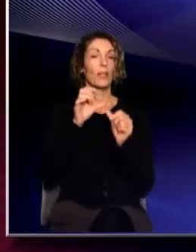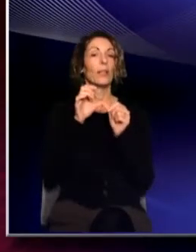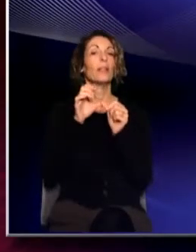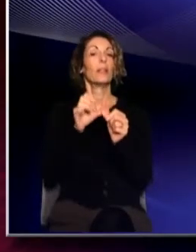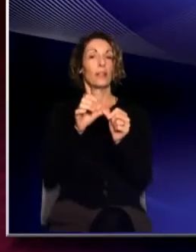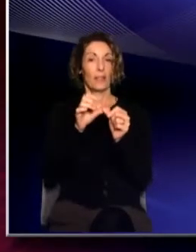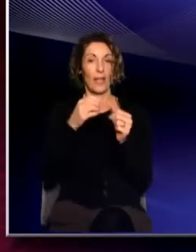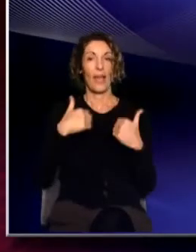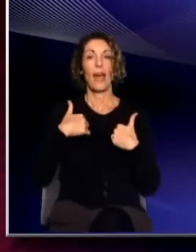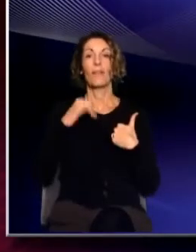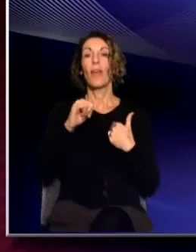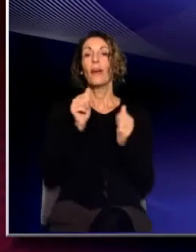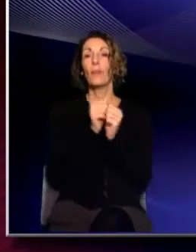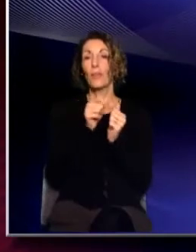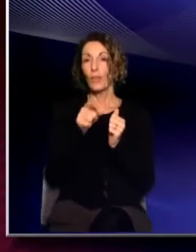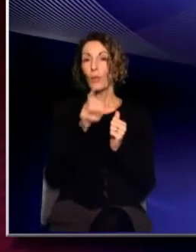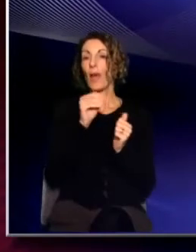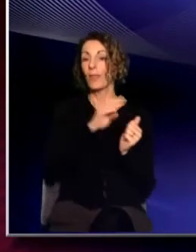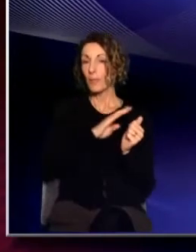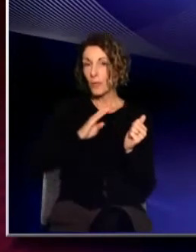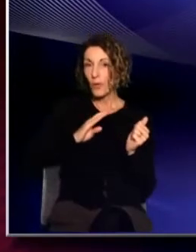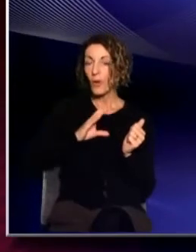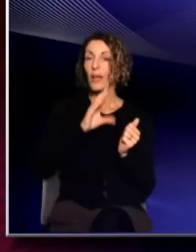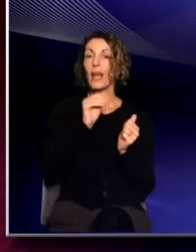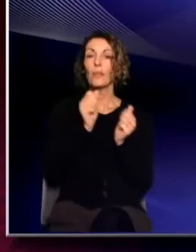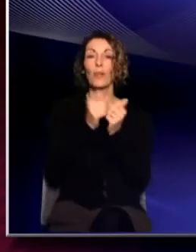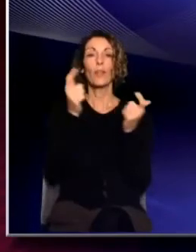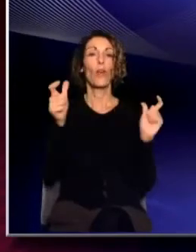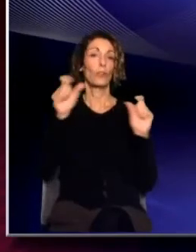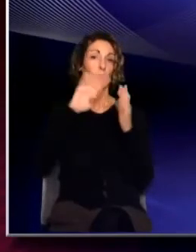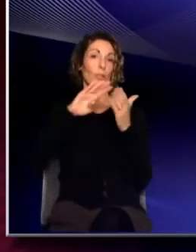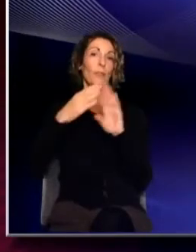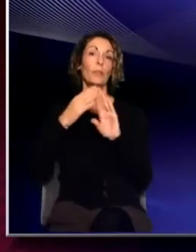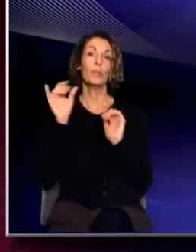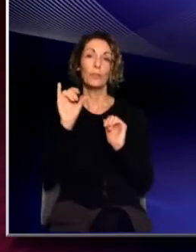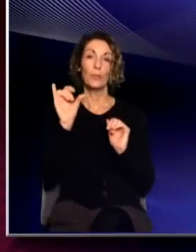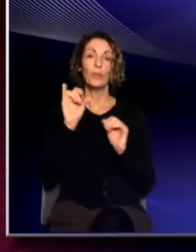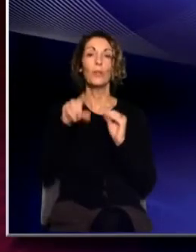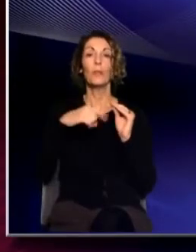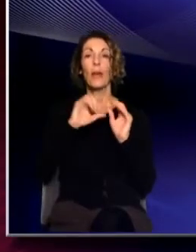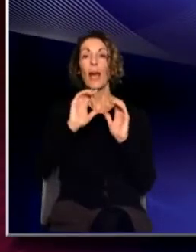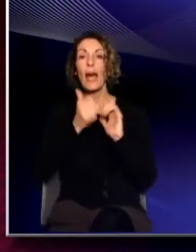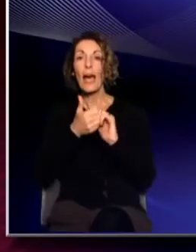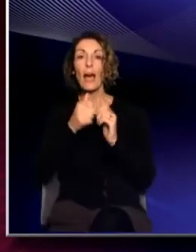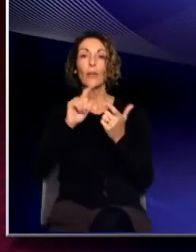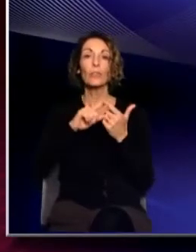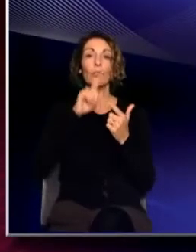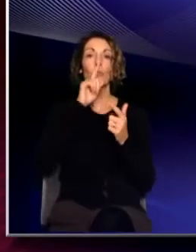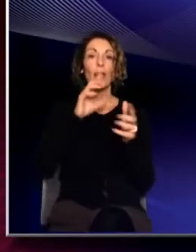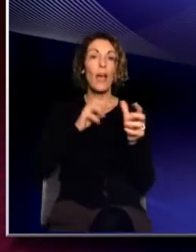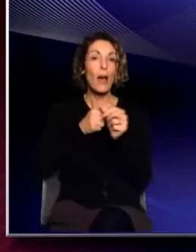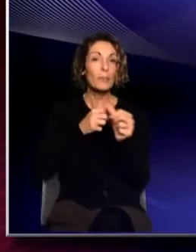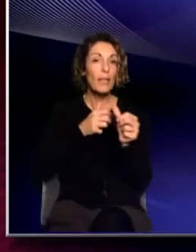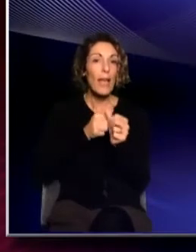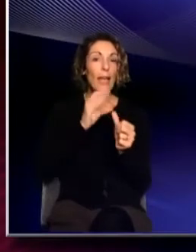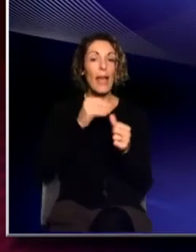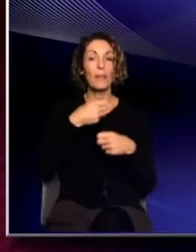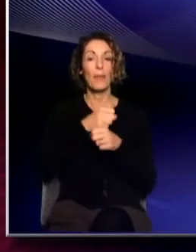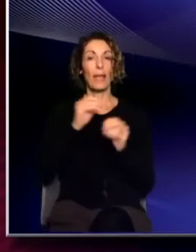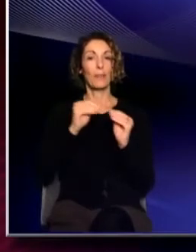will have with you as a board and with the larger community about how to update and make